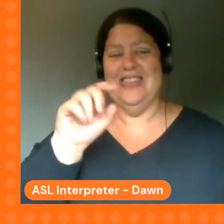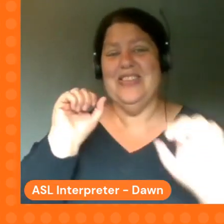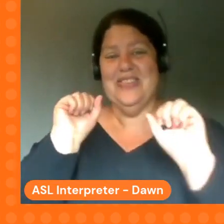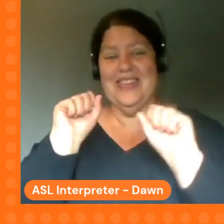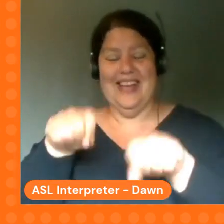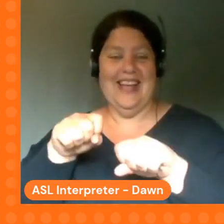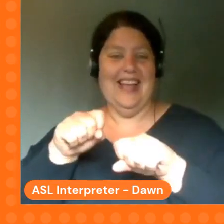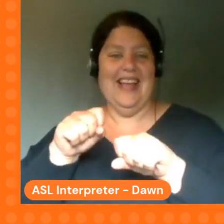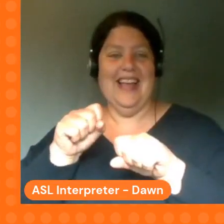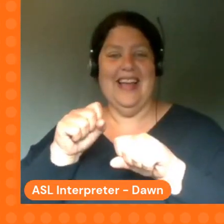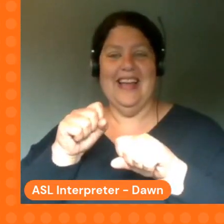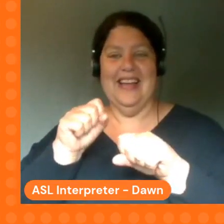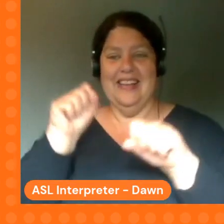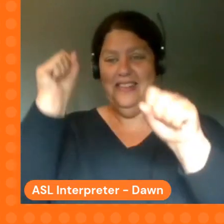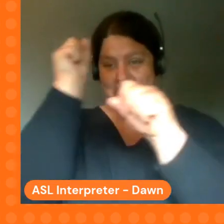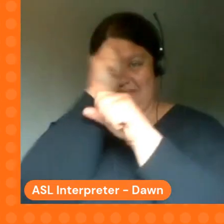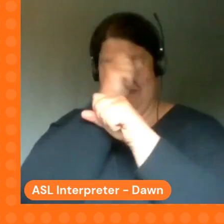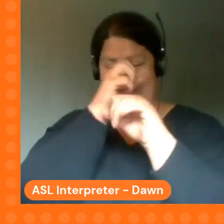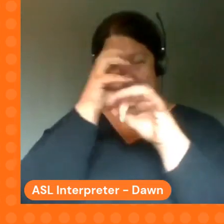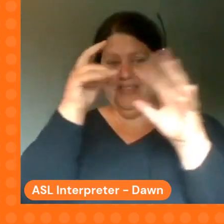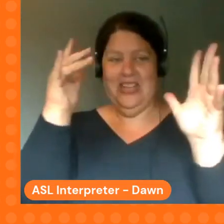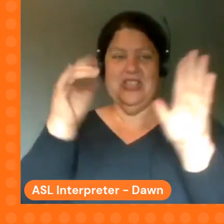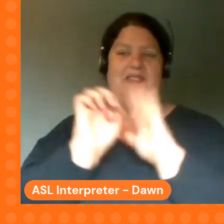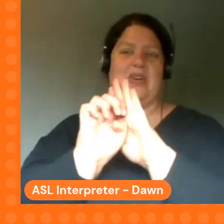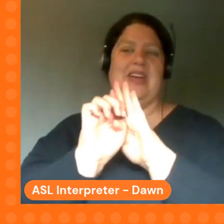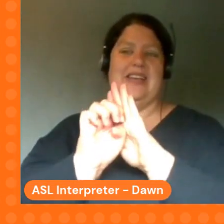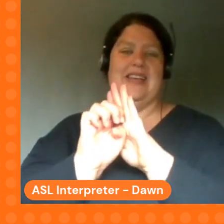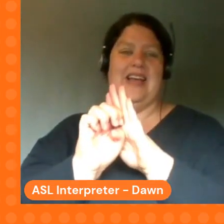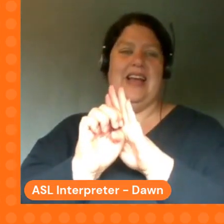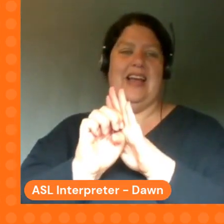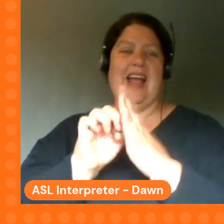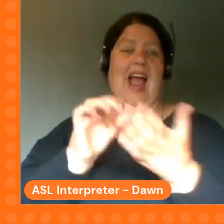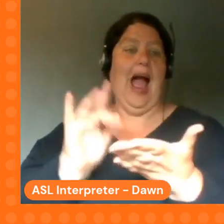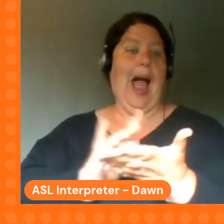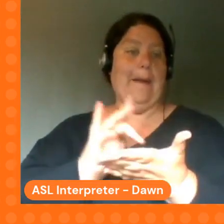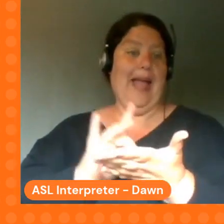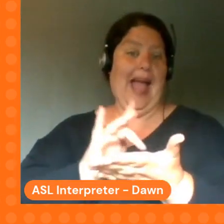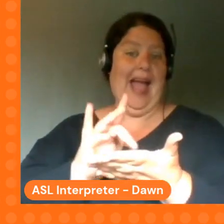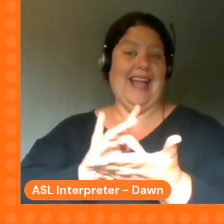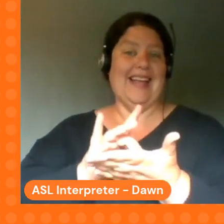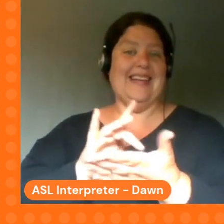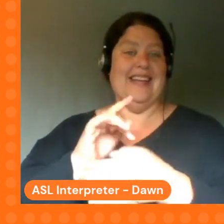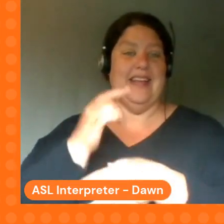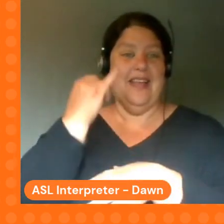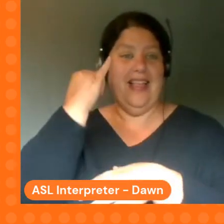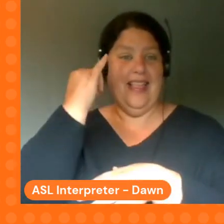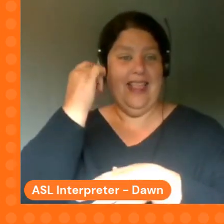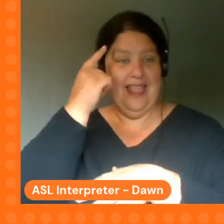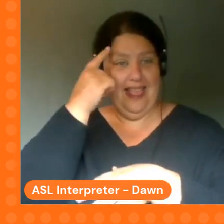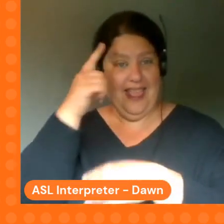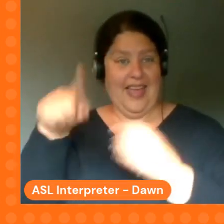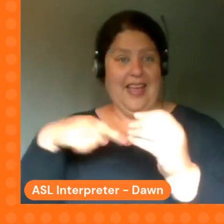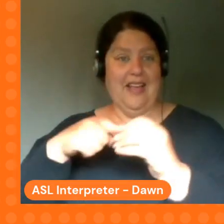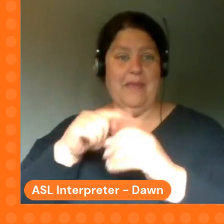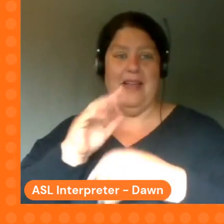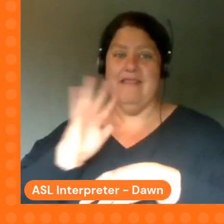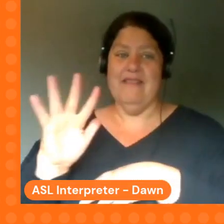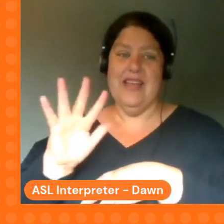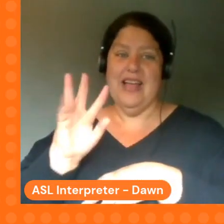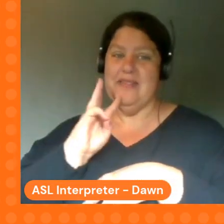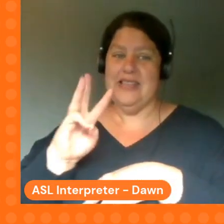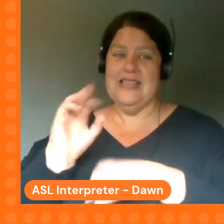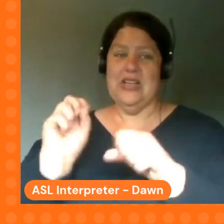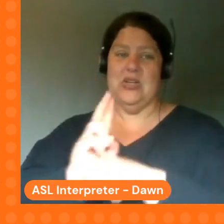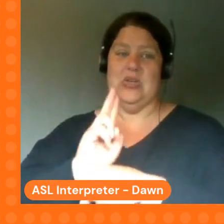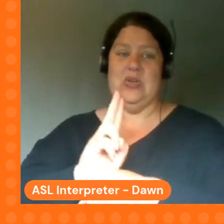like for example, like an iPad, like we think about like 5 or 6 years kid can use an iPad, but